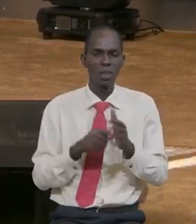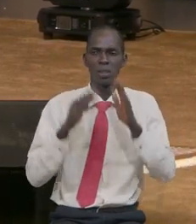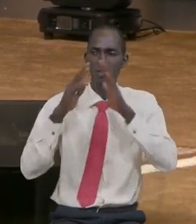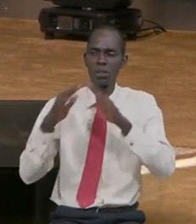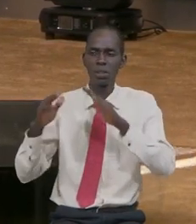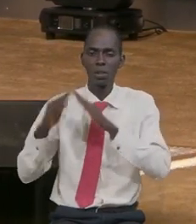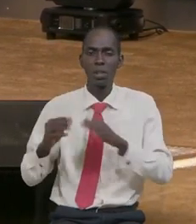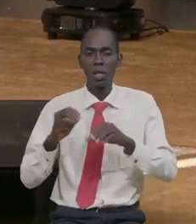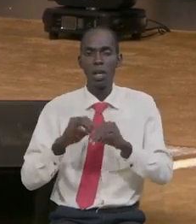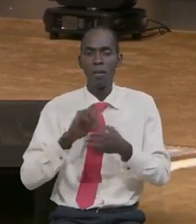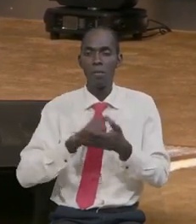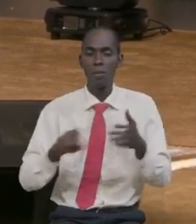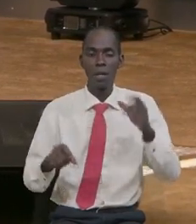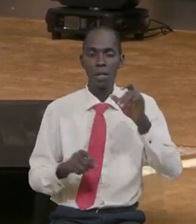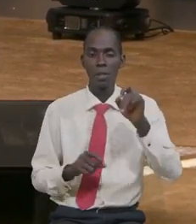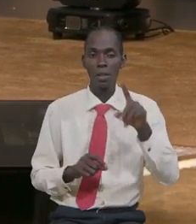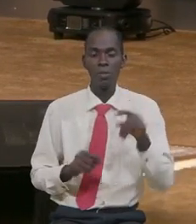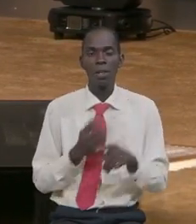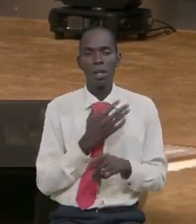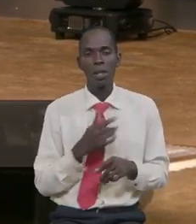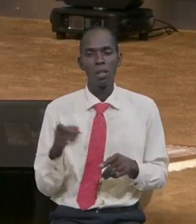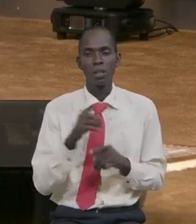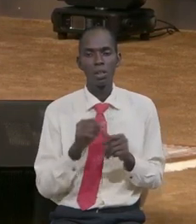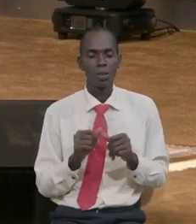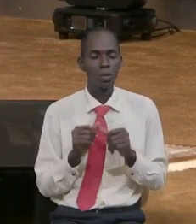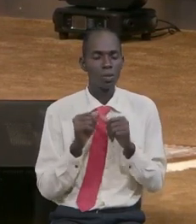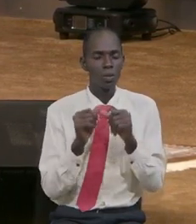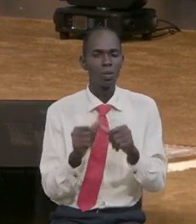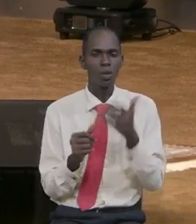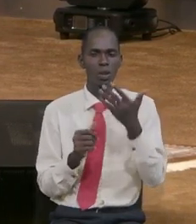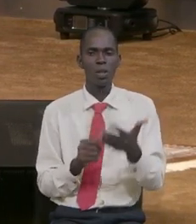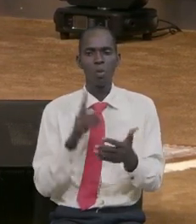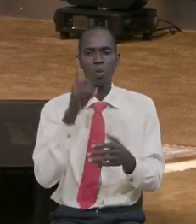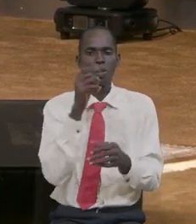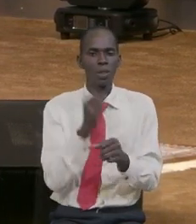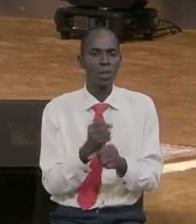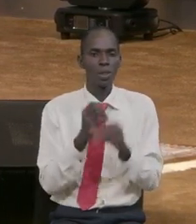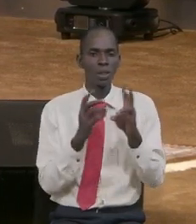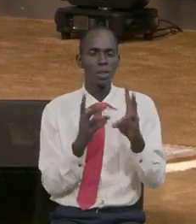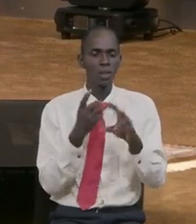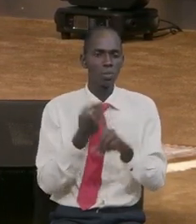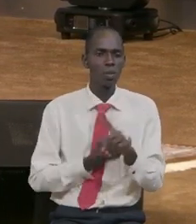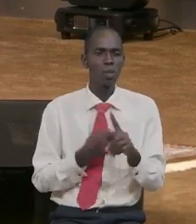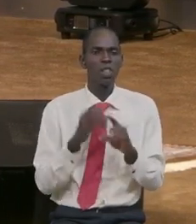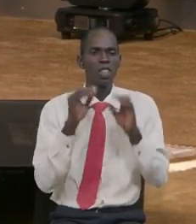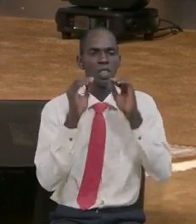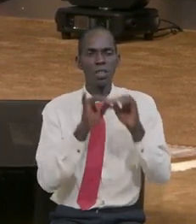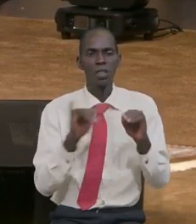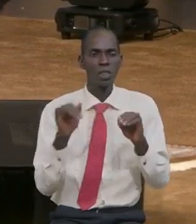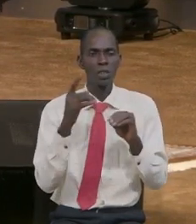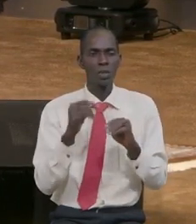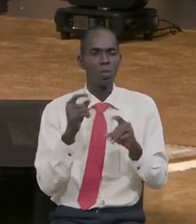in verse 11, and he continued there a year and 6 months, teaching the word of